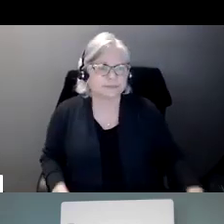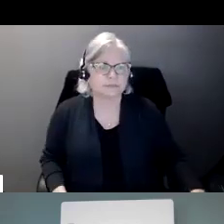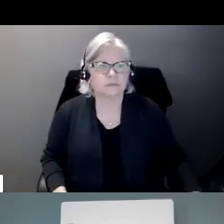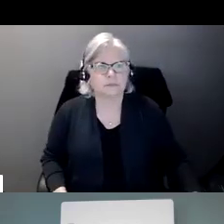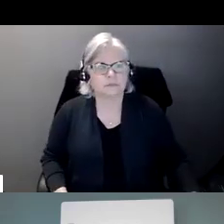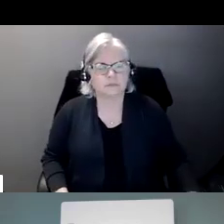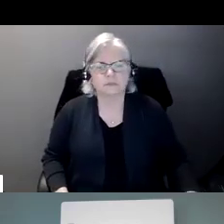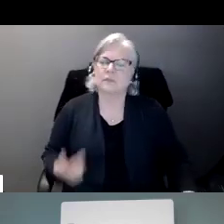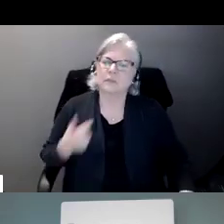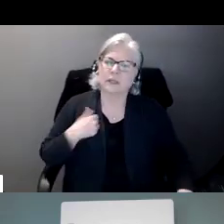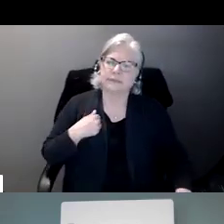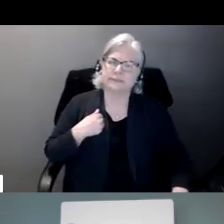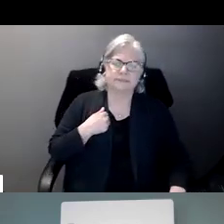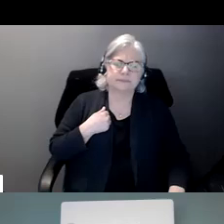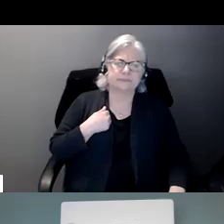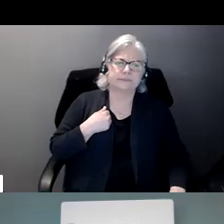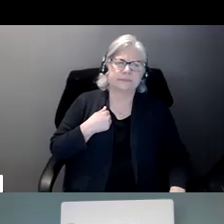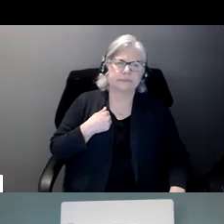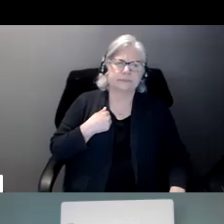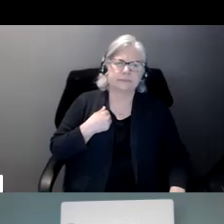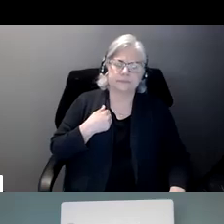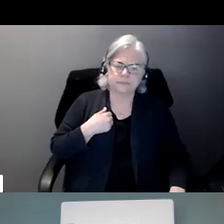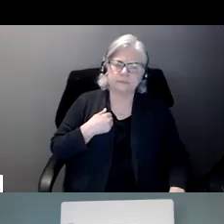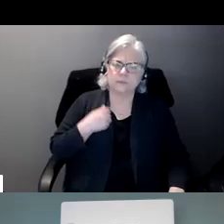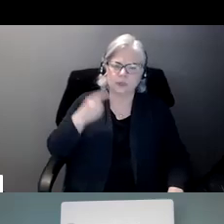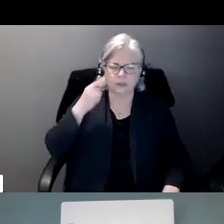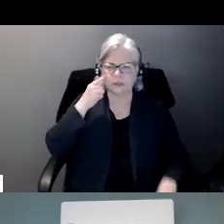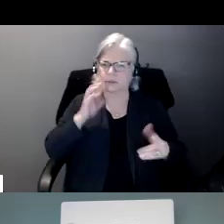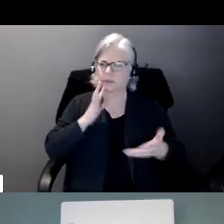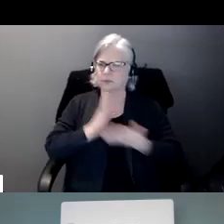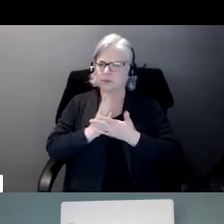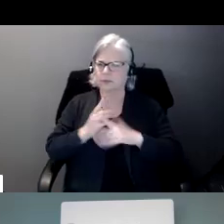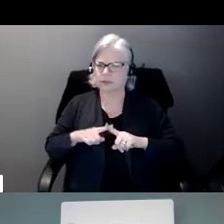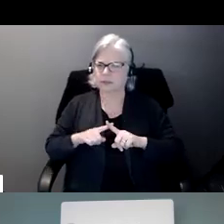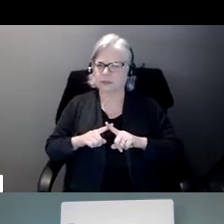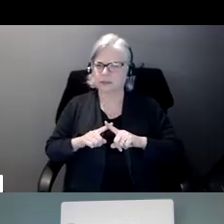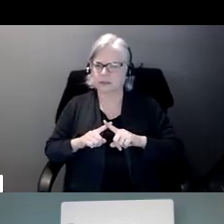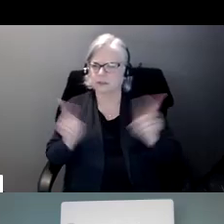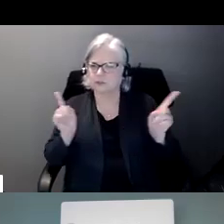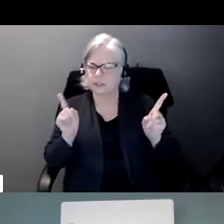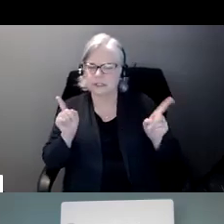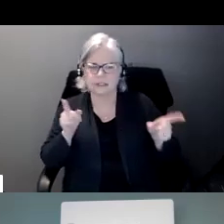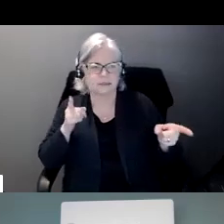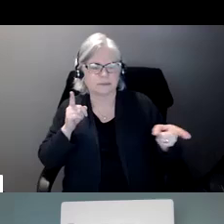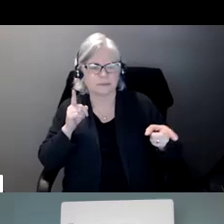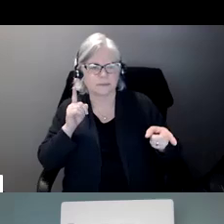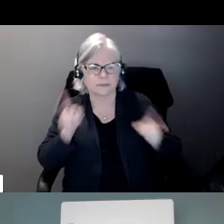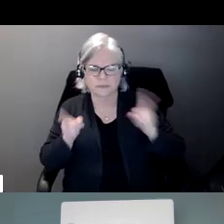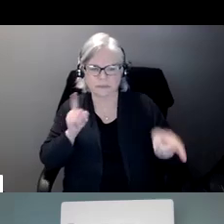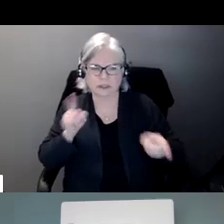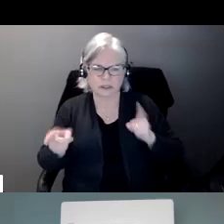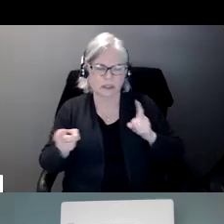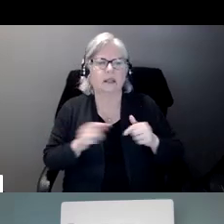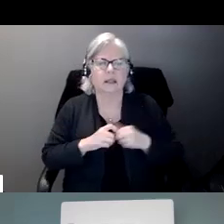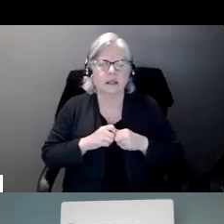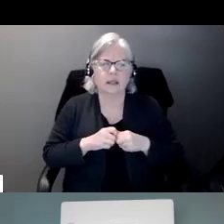I thought I would just share some of the characteristics of the older women that we're serving. We've seen this across all